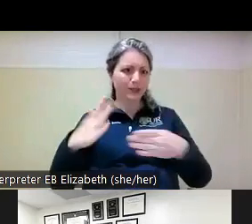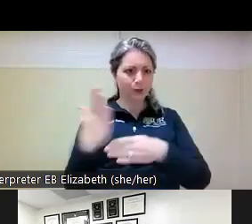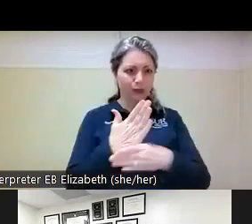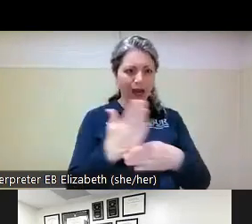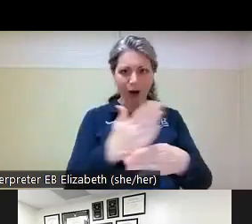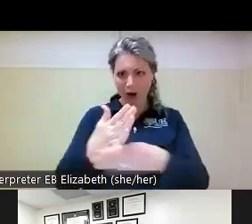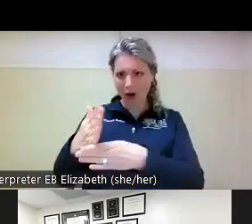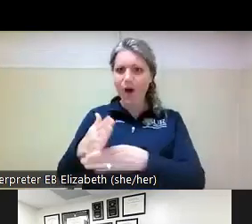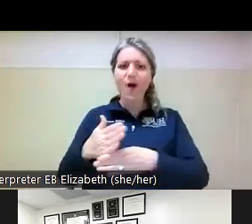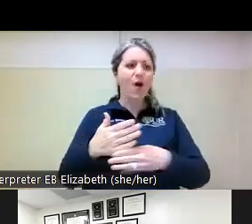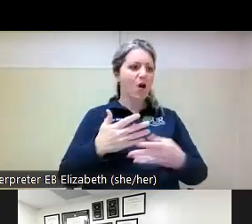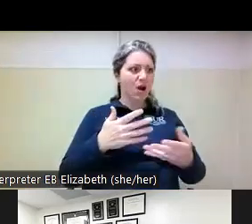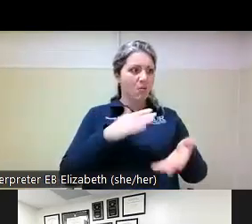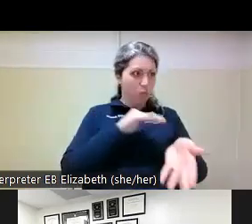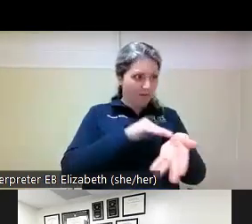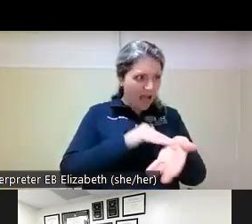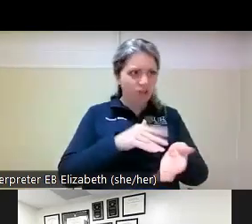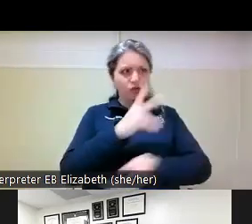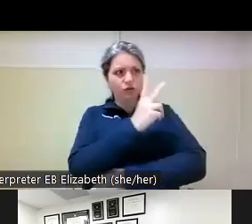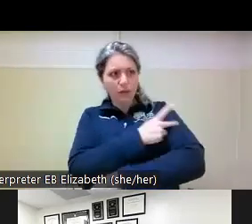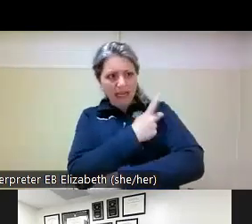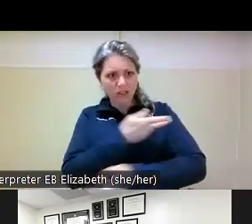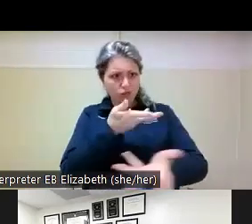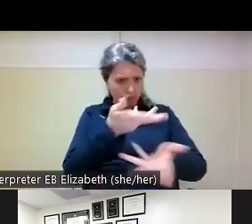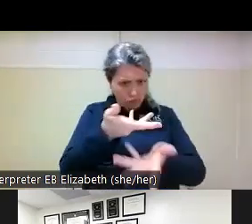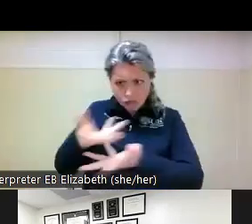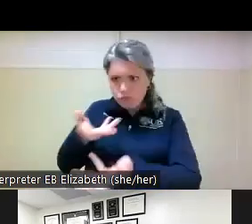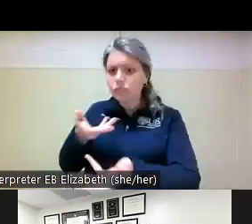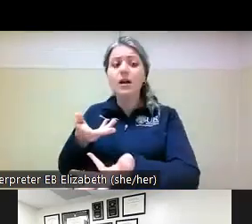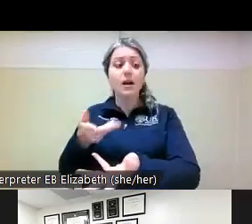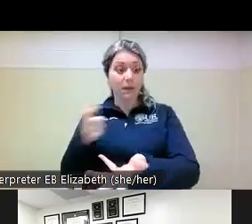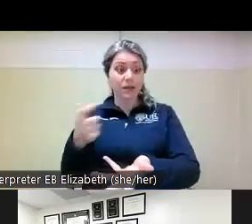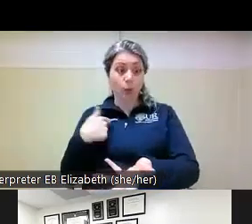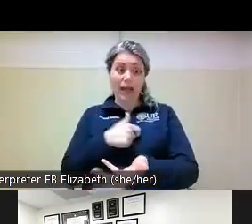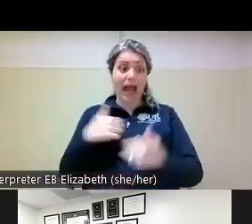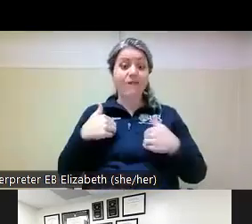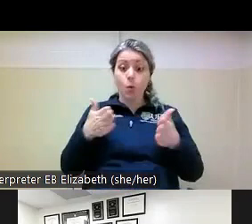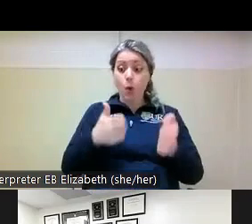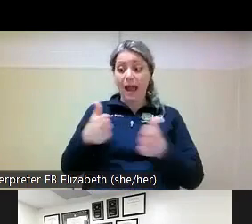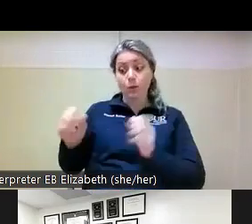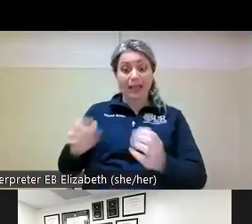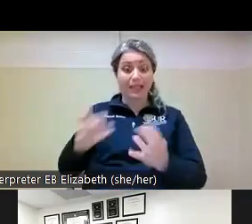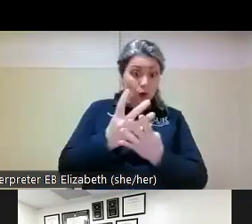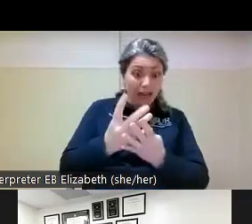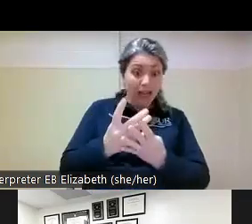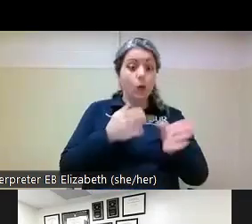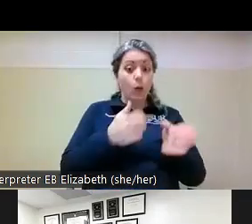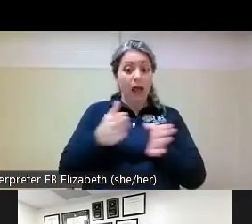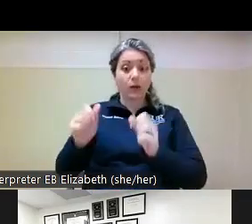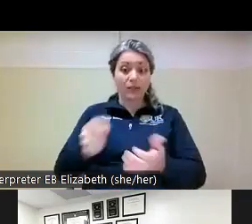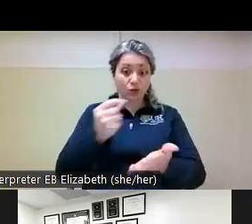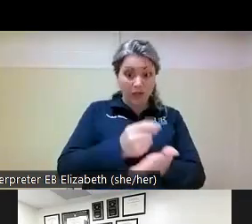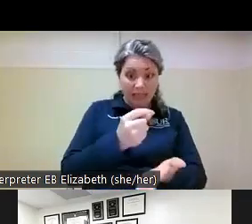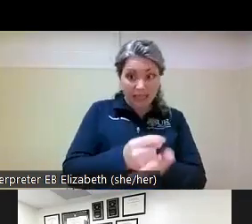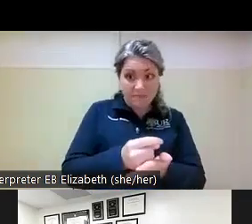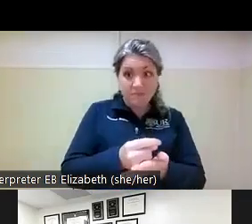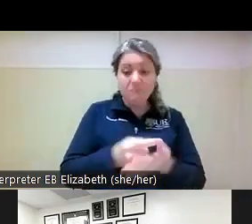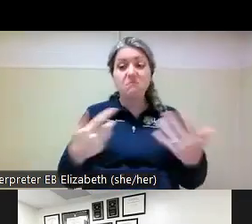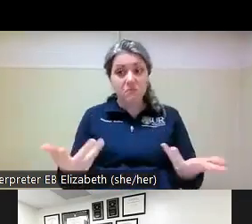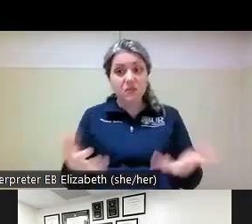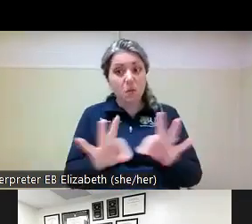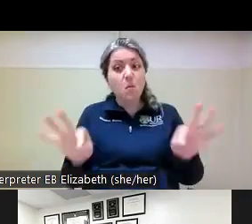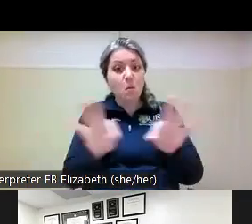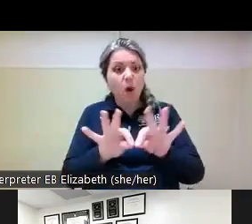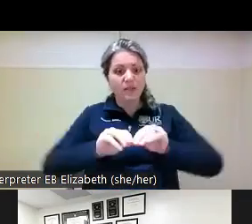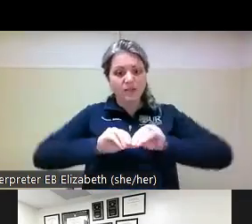among providers and patients because we have screening methods and we have treatment methods. So spread